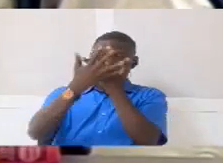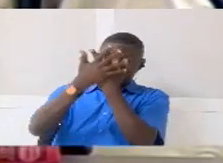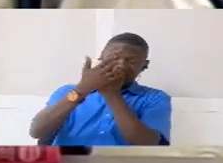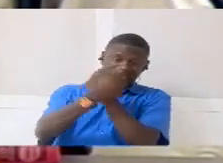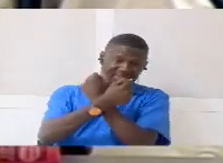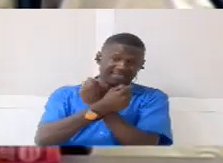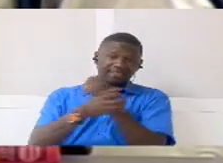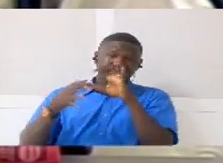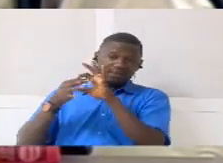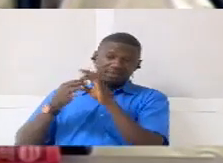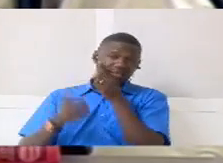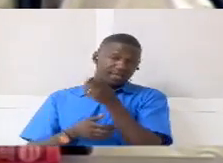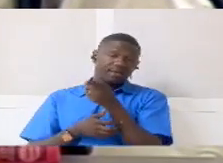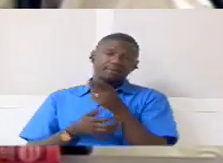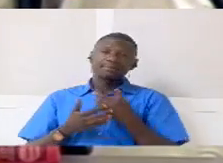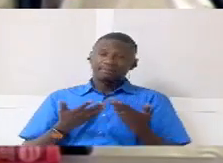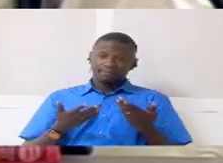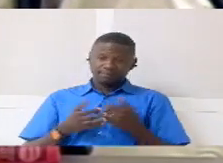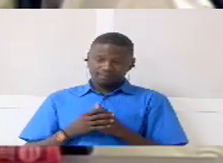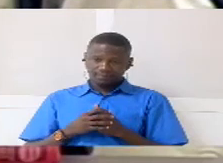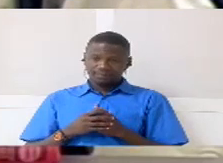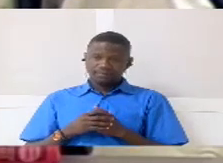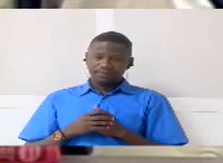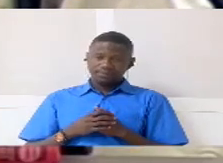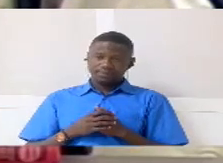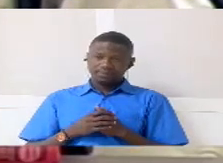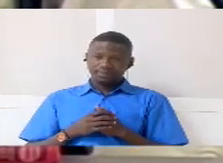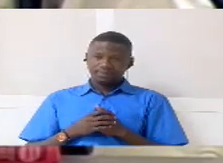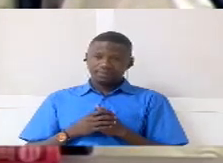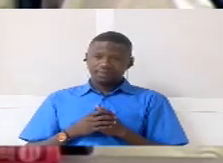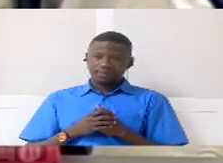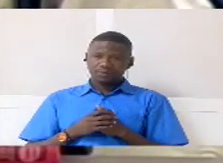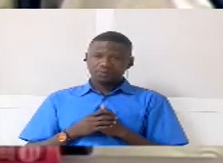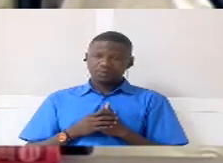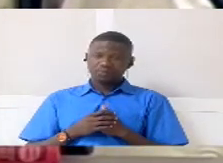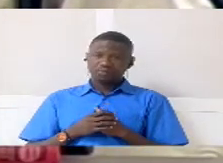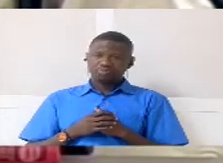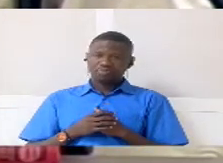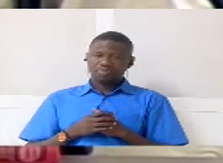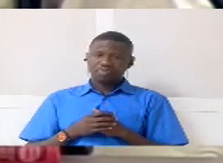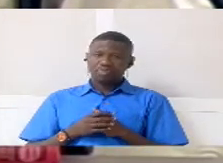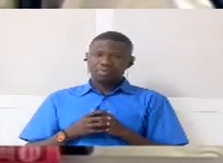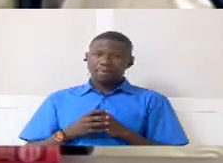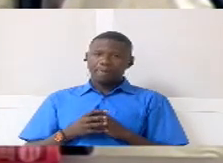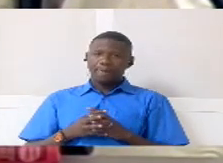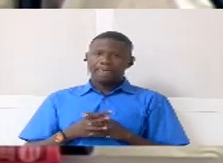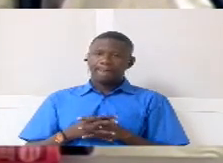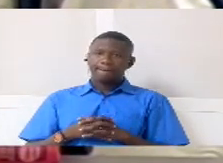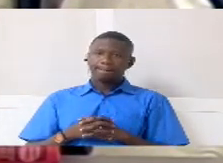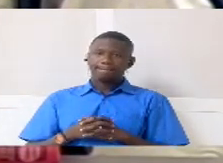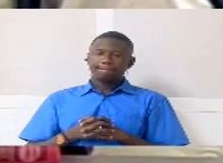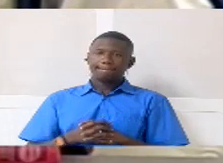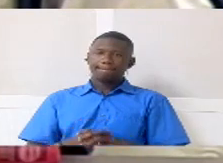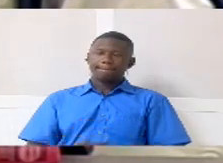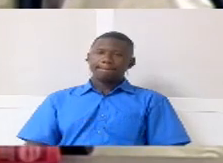keje ite mu moleti me yalon ko yilondi saharin soto andu ya faham rofanan soto Gambia la kaso do ko bundala